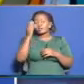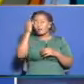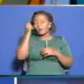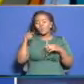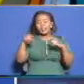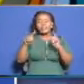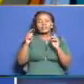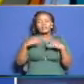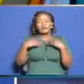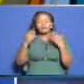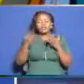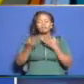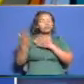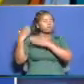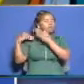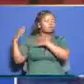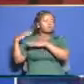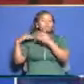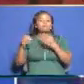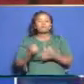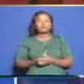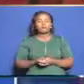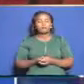been overtaken by events.